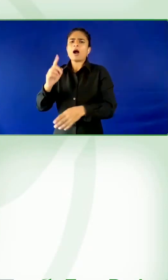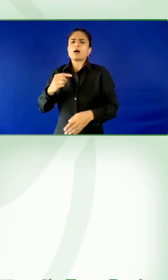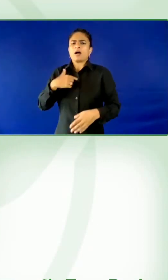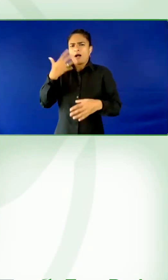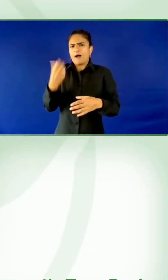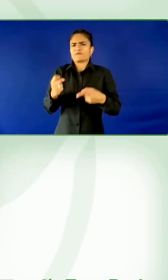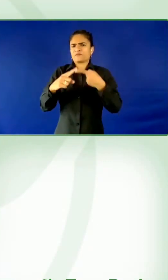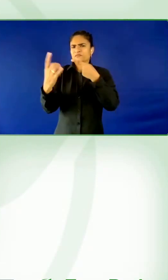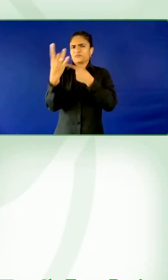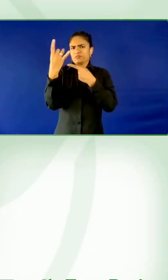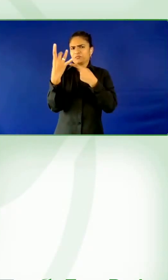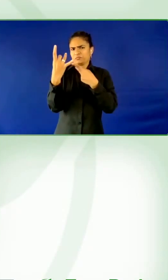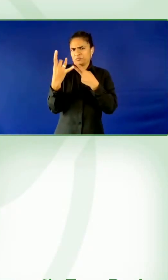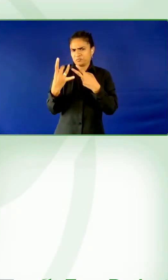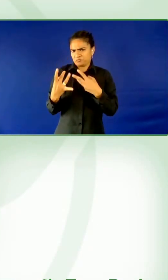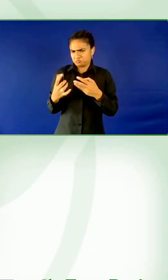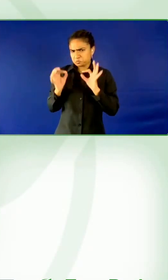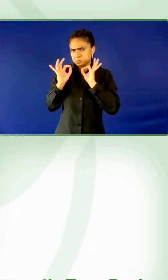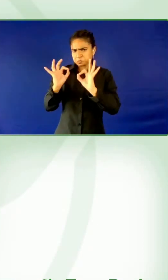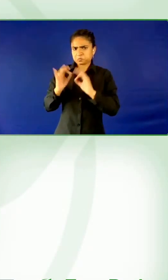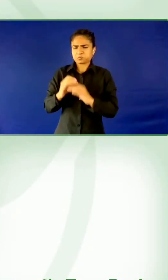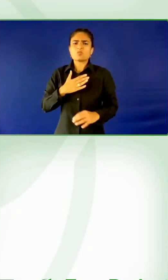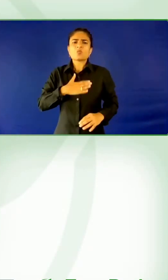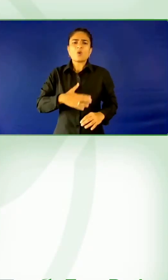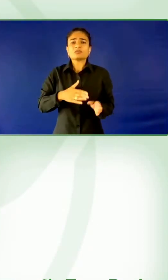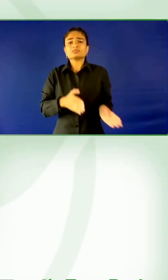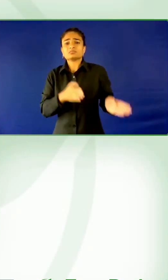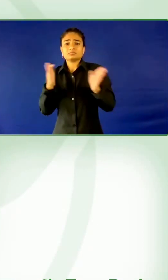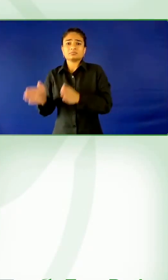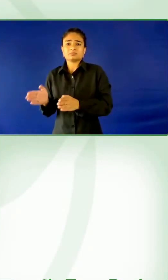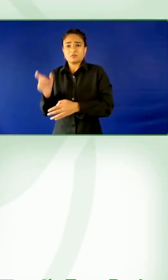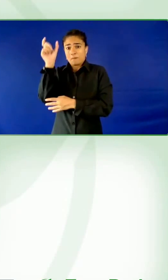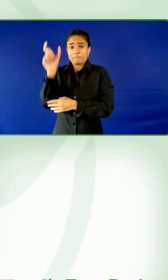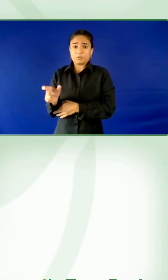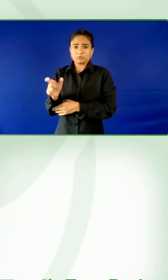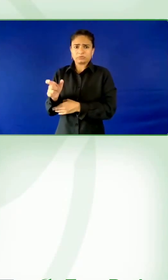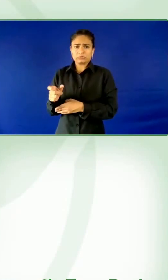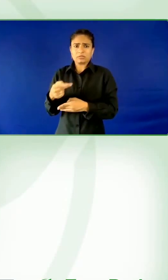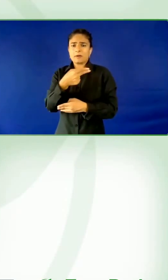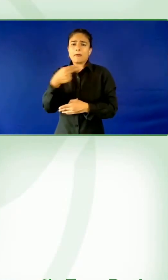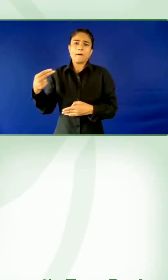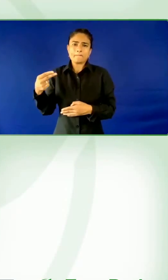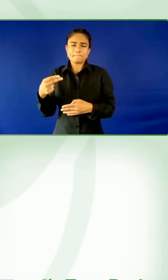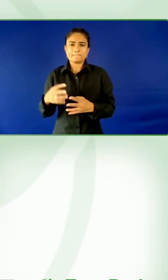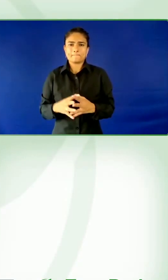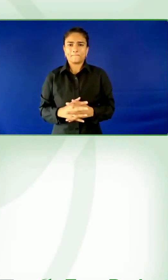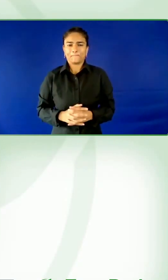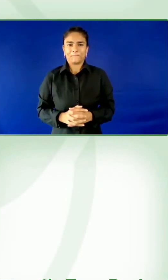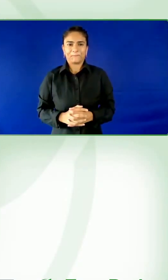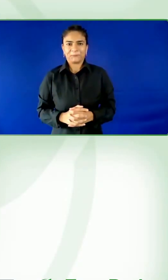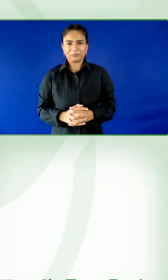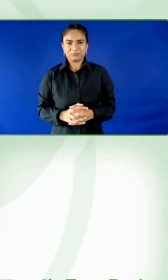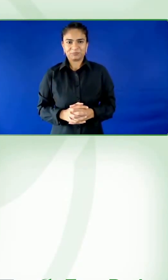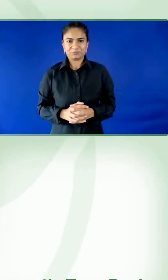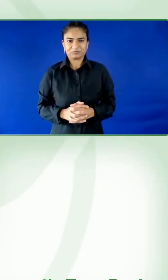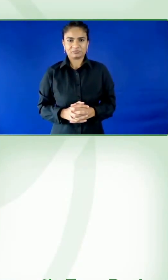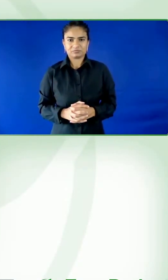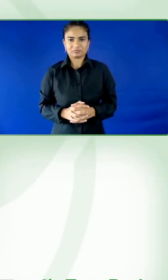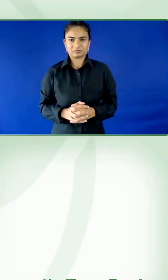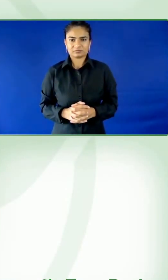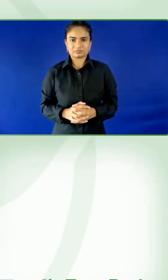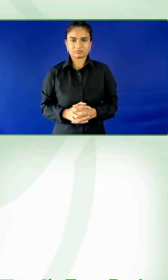Izzy Kaufman, from Disability Pride PA in the United States. Izzy, we'd like you to present.